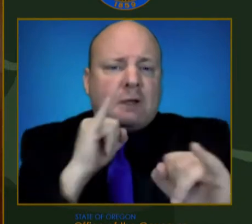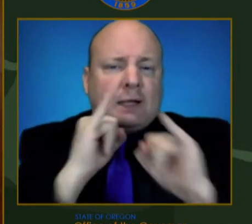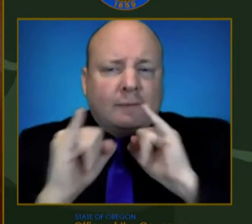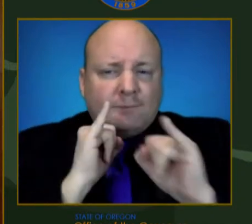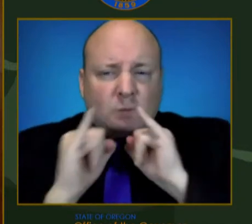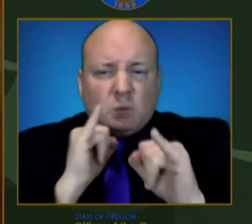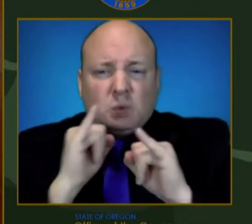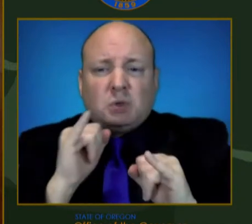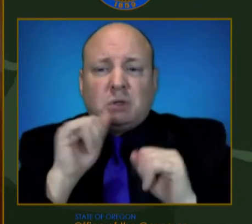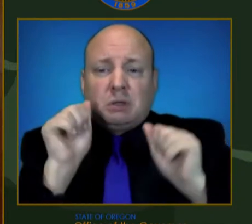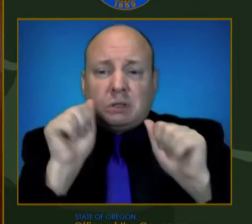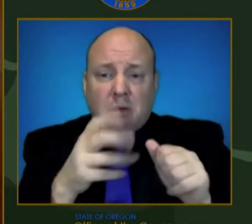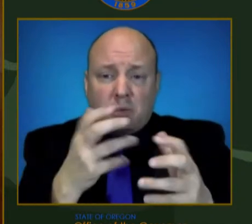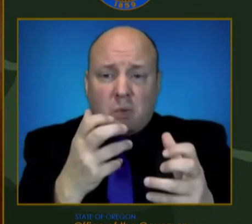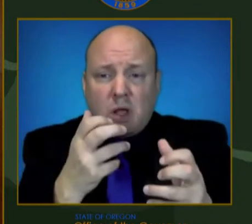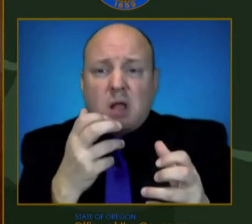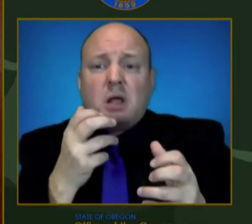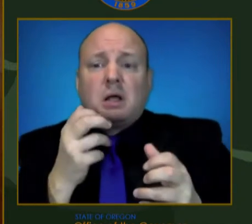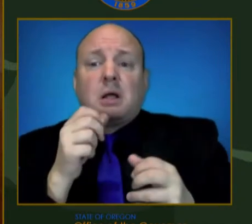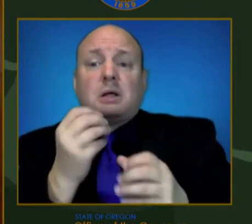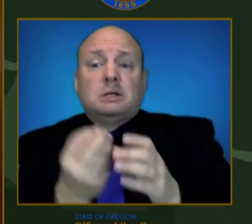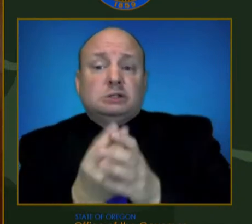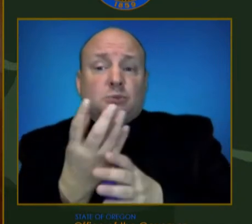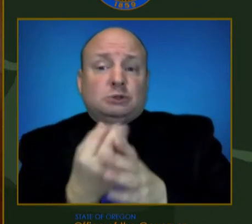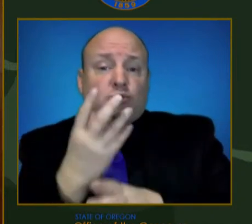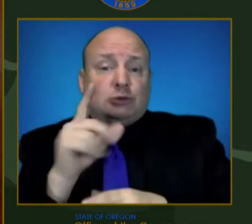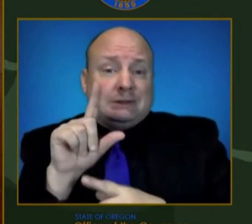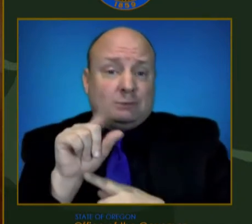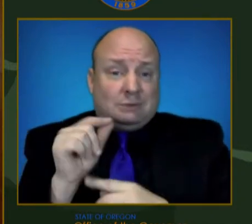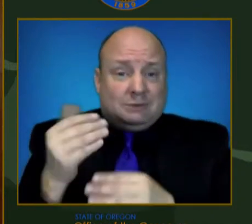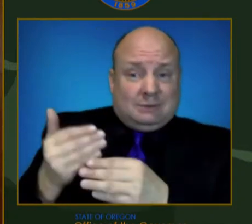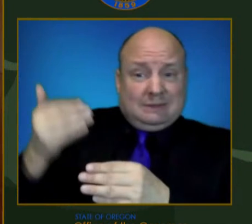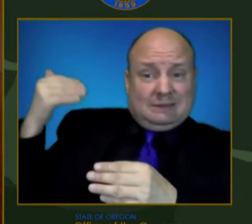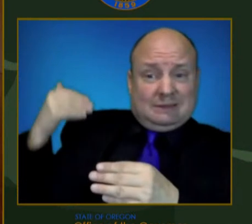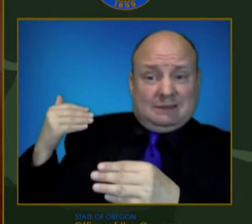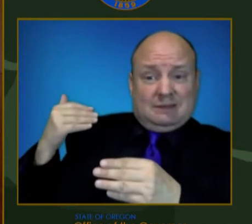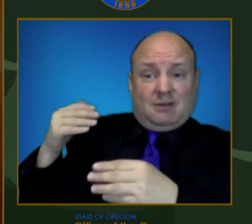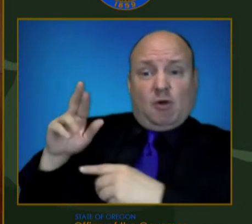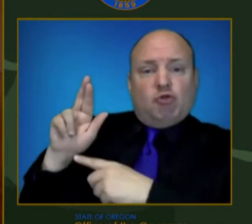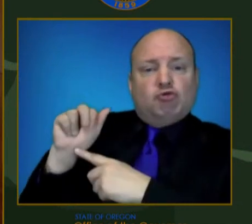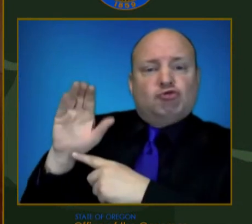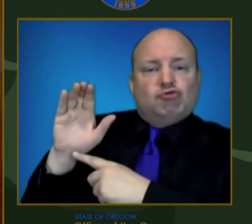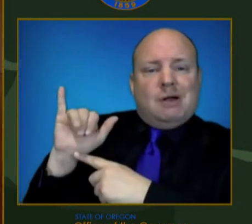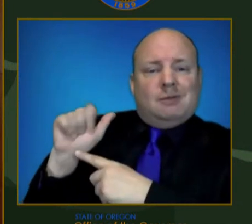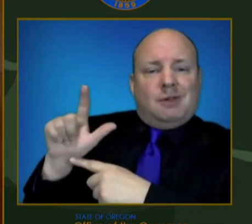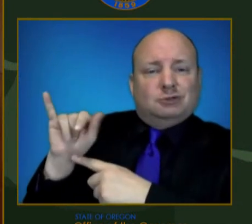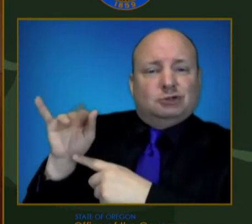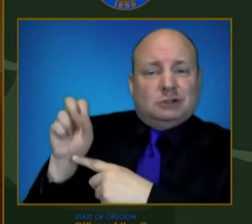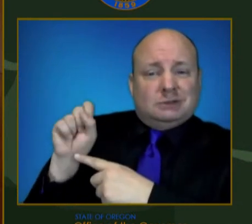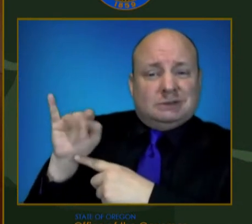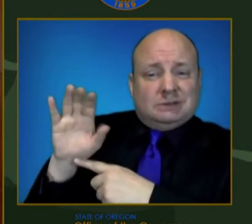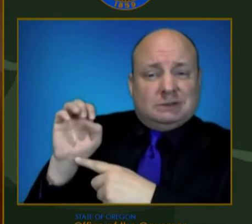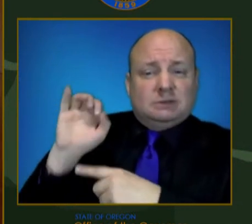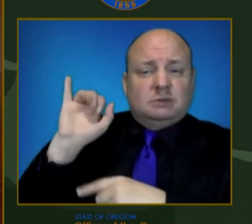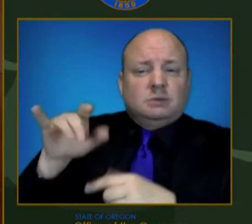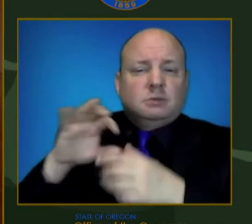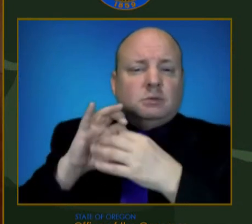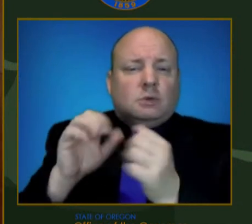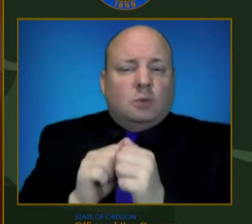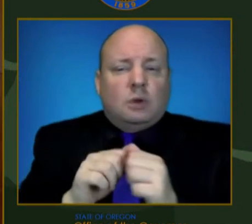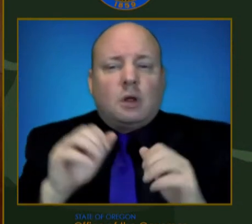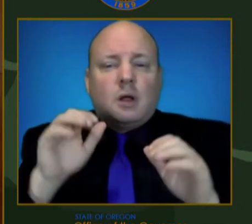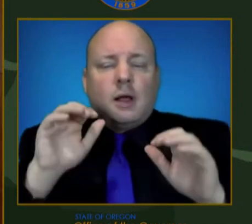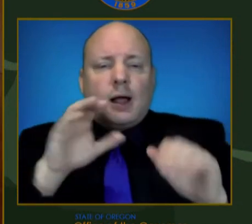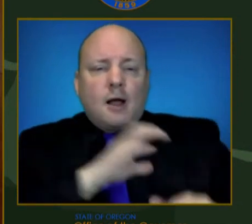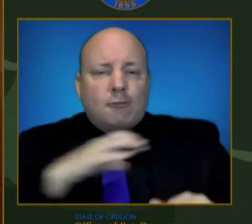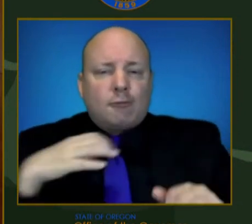spring of 2020, I launched my Racial Justice Council to center our work in the voices of those most impacted